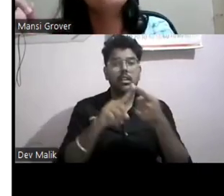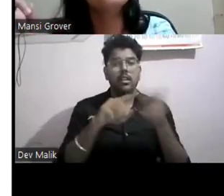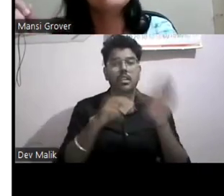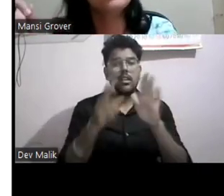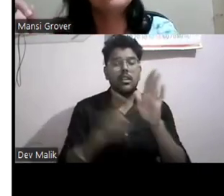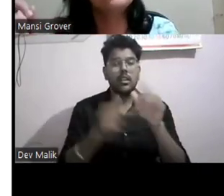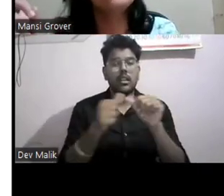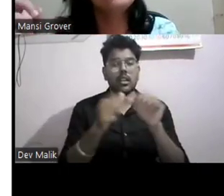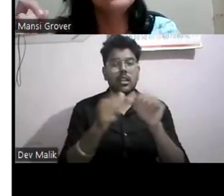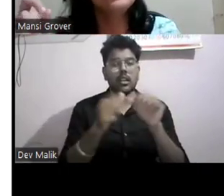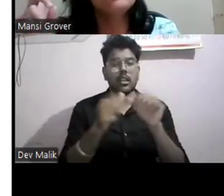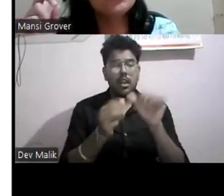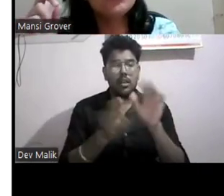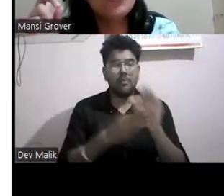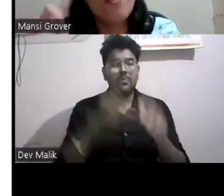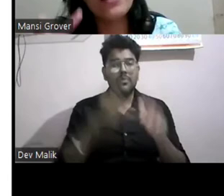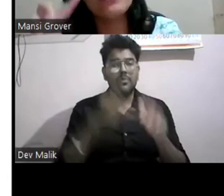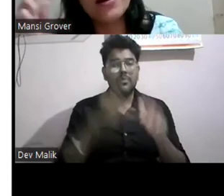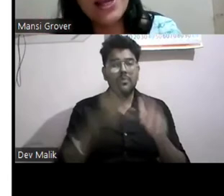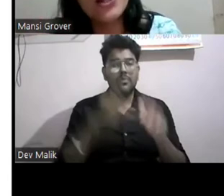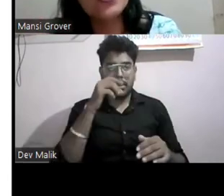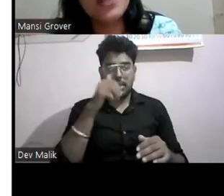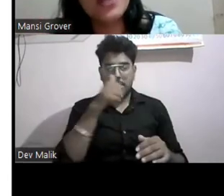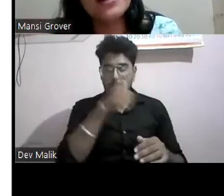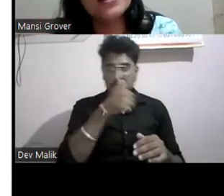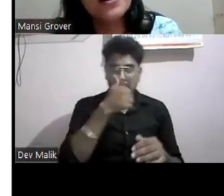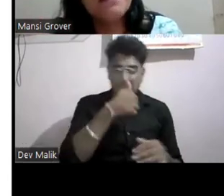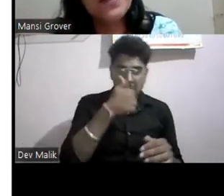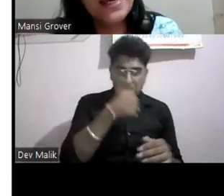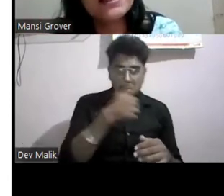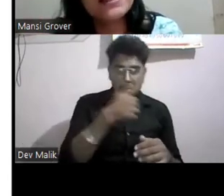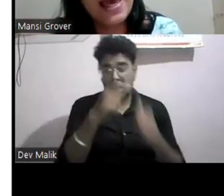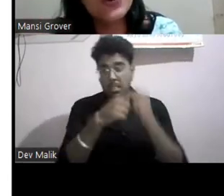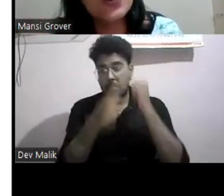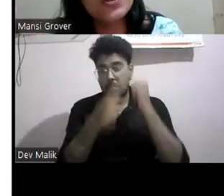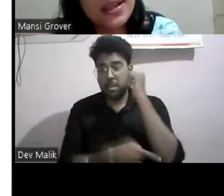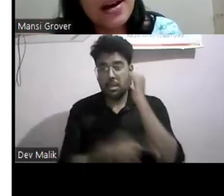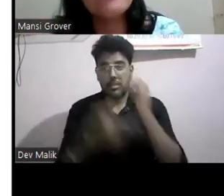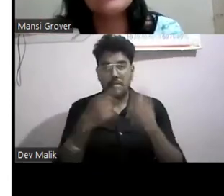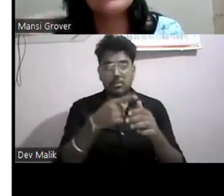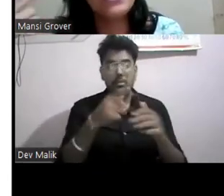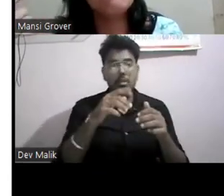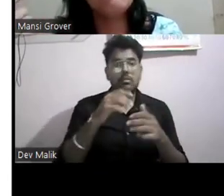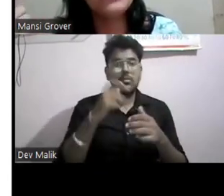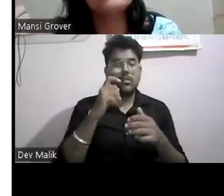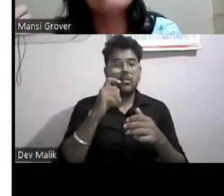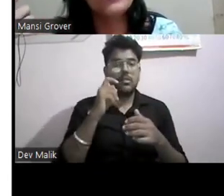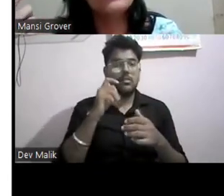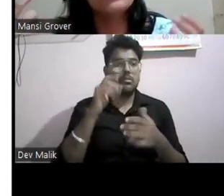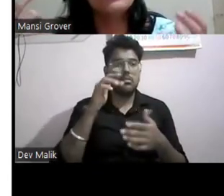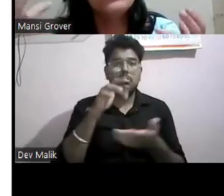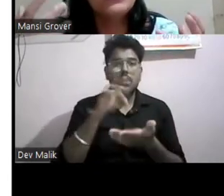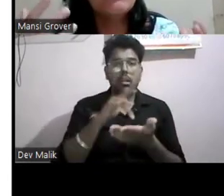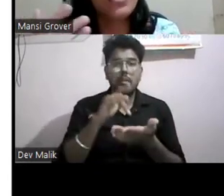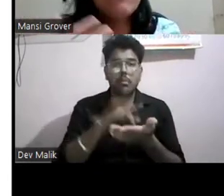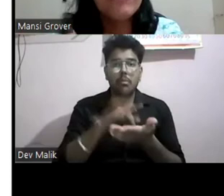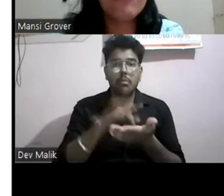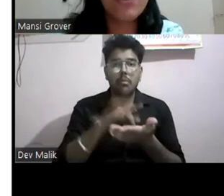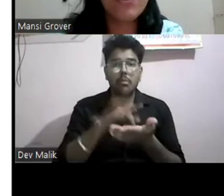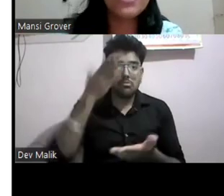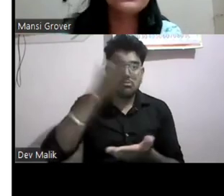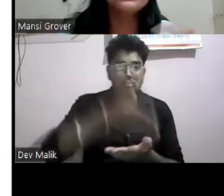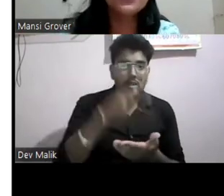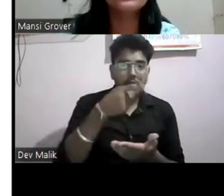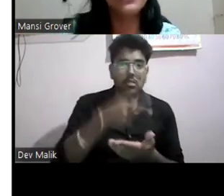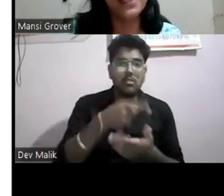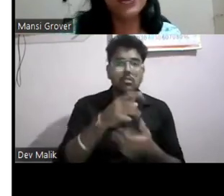end, you know, he would go back again to that place and, you know, serve in that place where, you know,